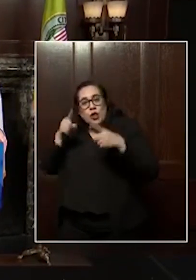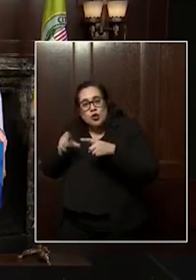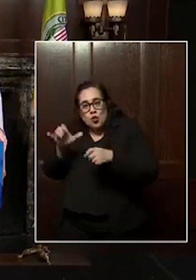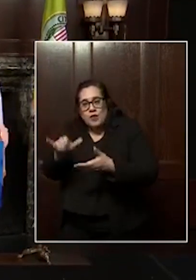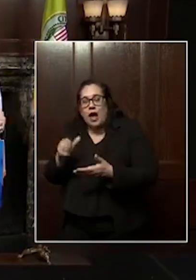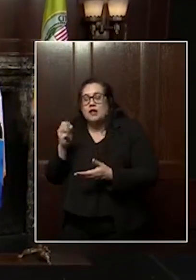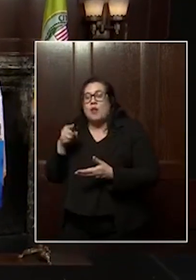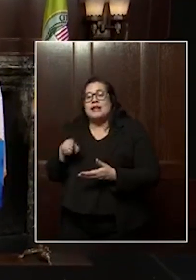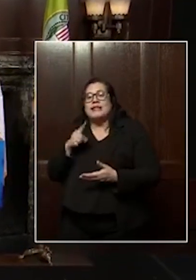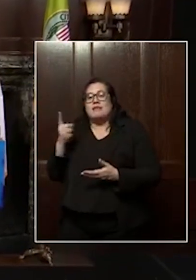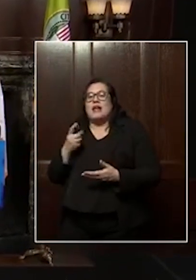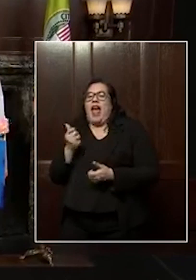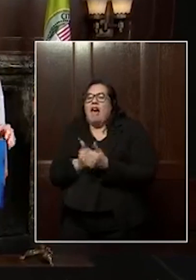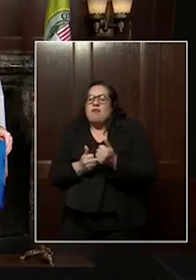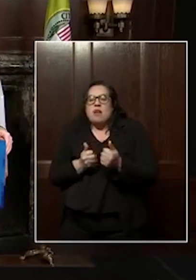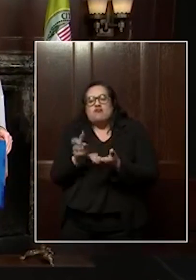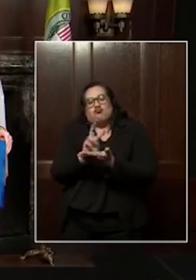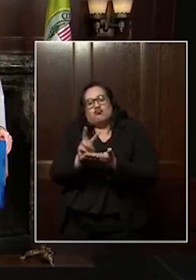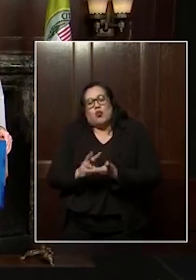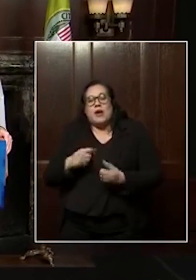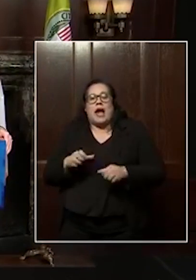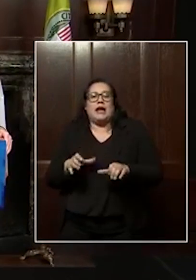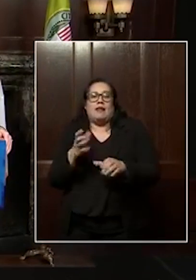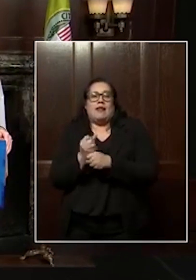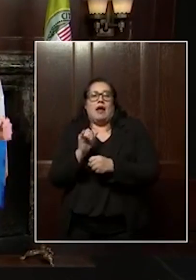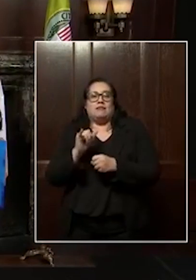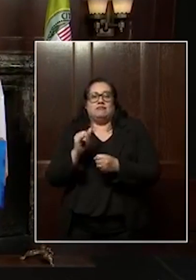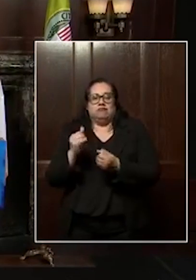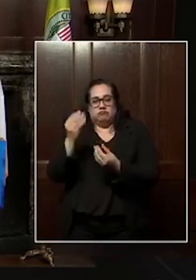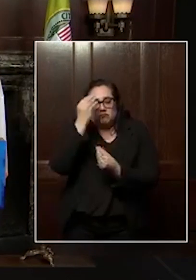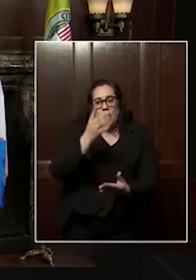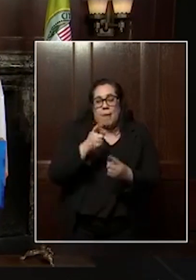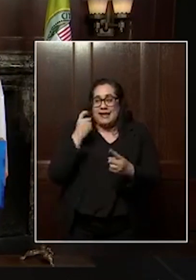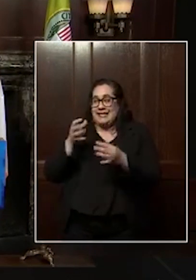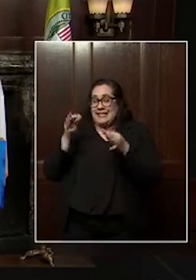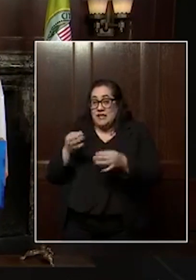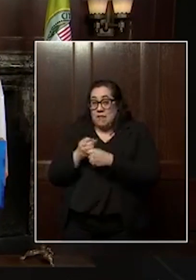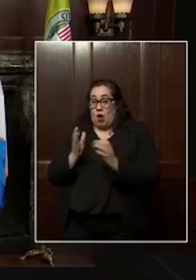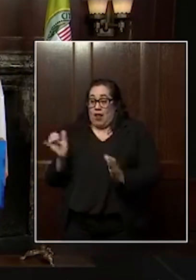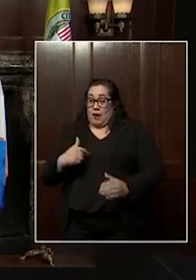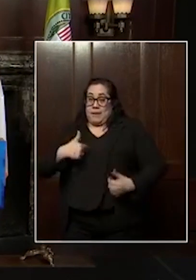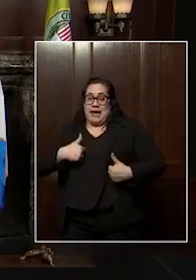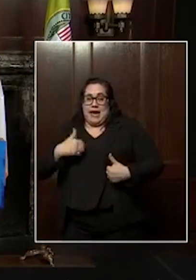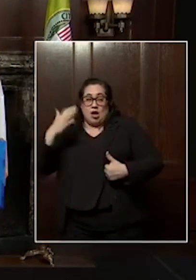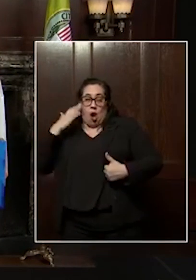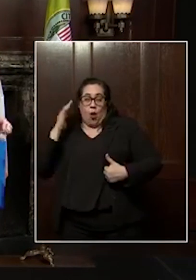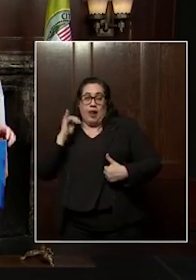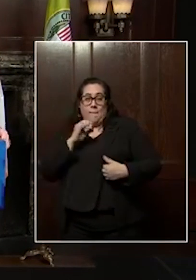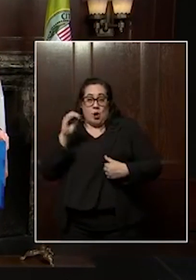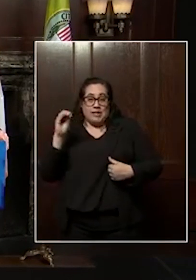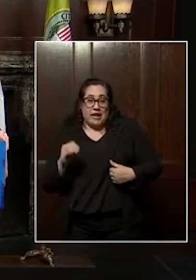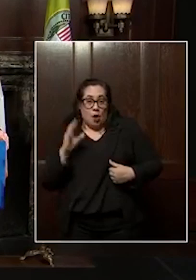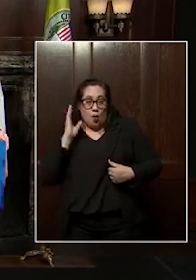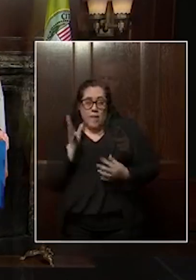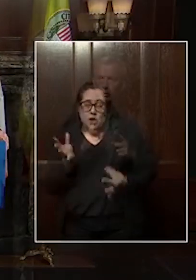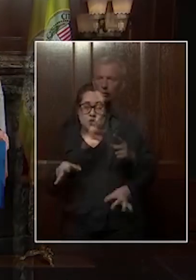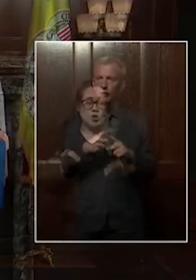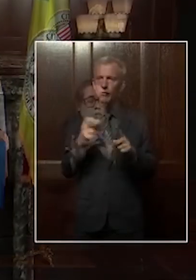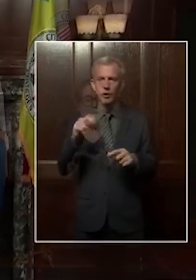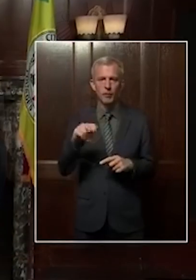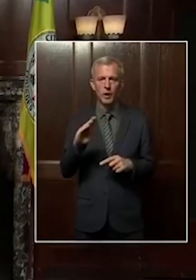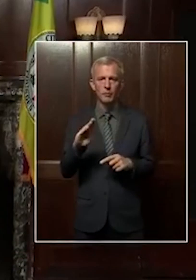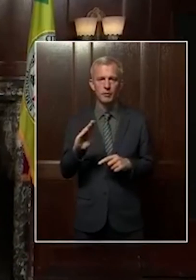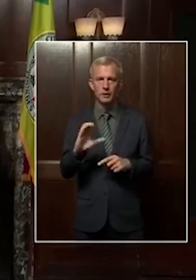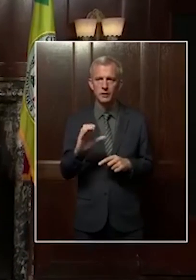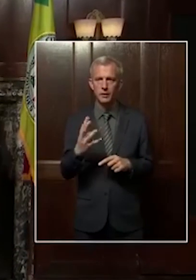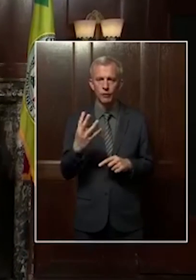do that, so that this is something every couple weeks now that we can get this data. Because for decision makers like me, knowing those percentages are going to be critically important.